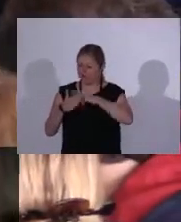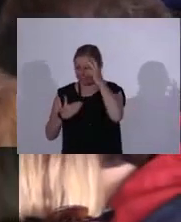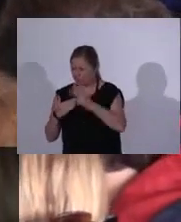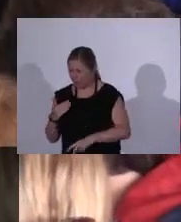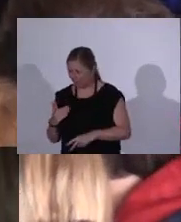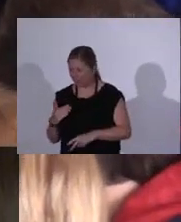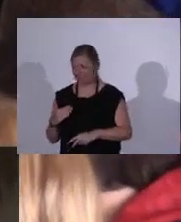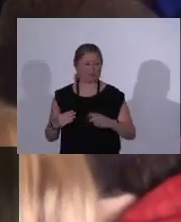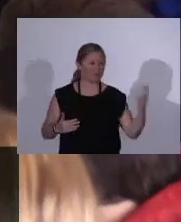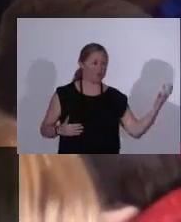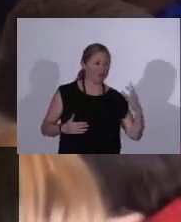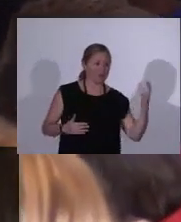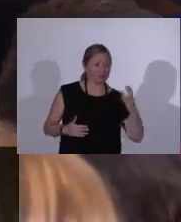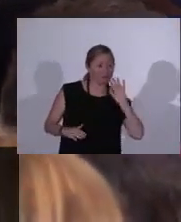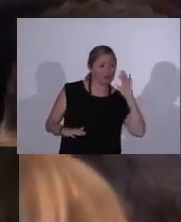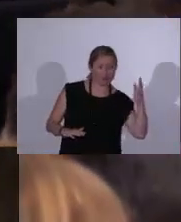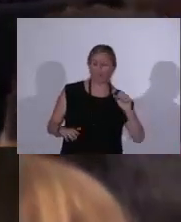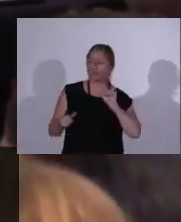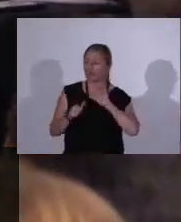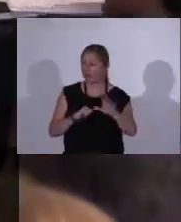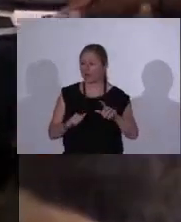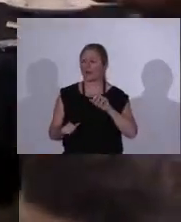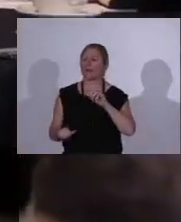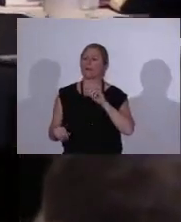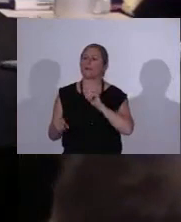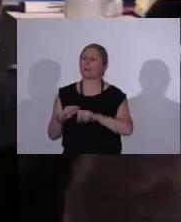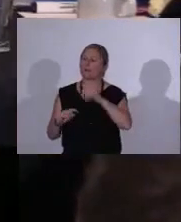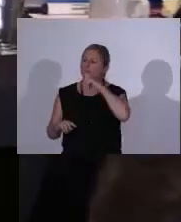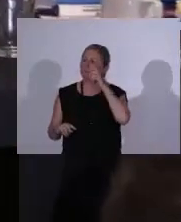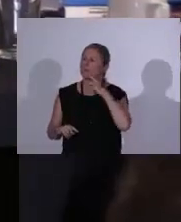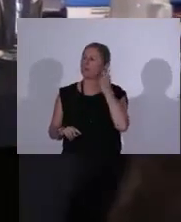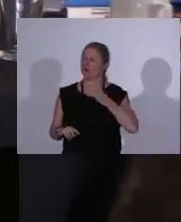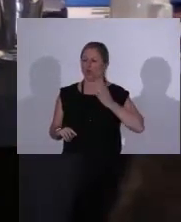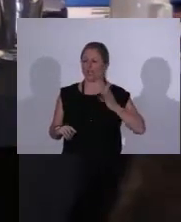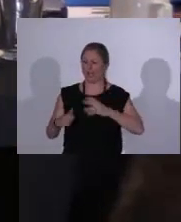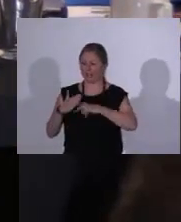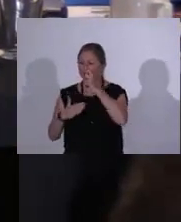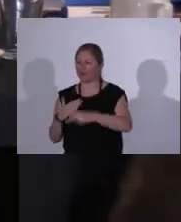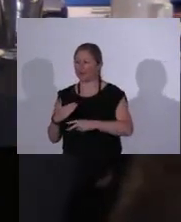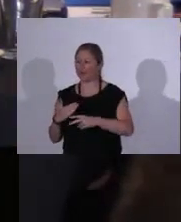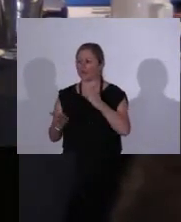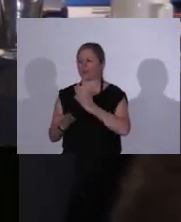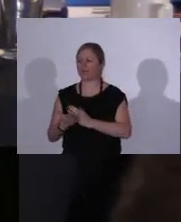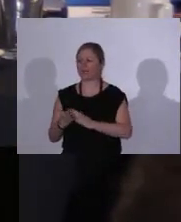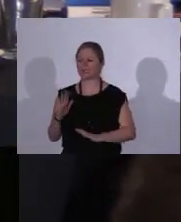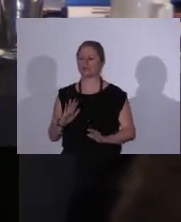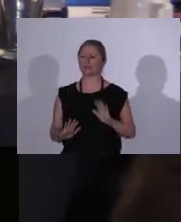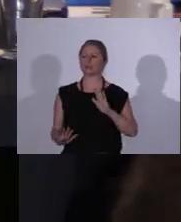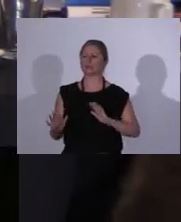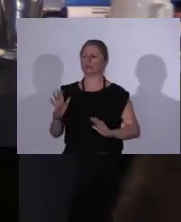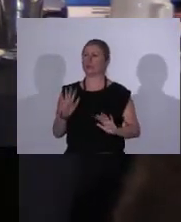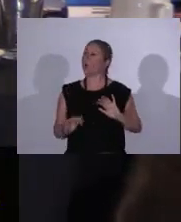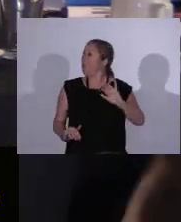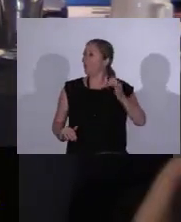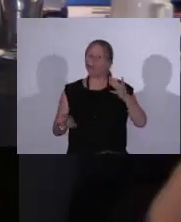the presentations that you did were really amazing, but quite often the people that really need them either are reluctant to do so or are not aware that